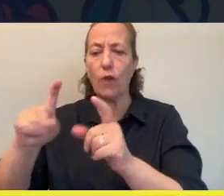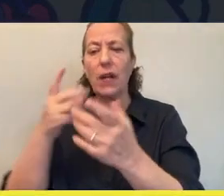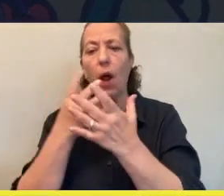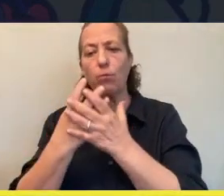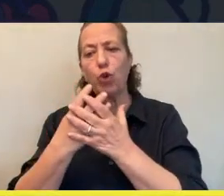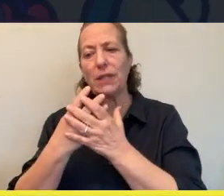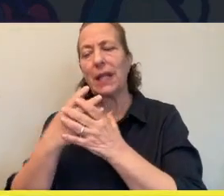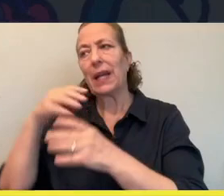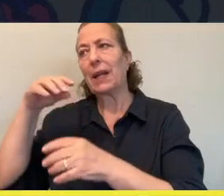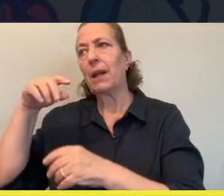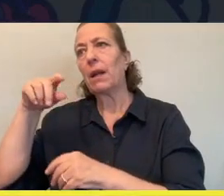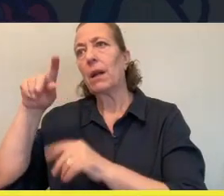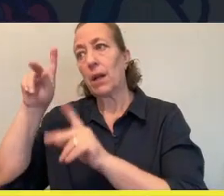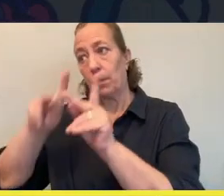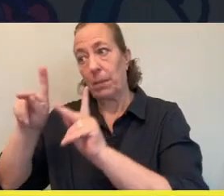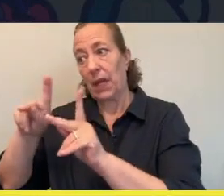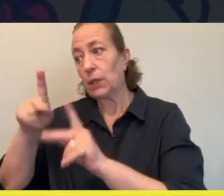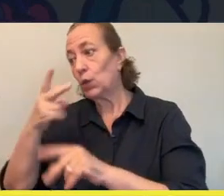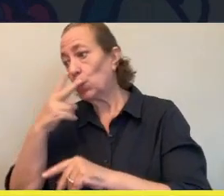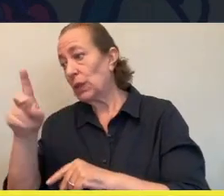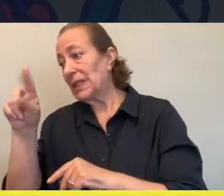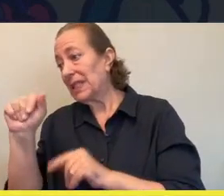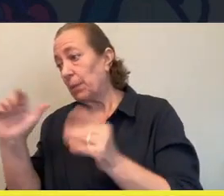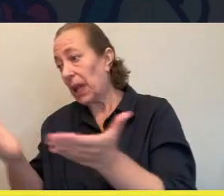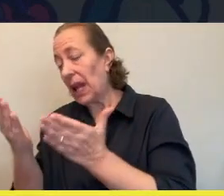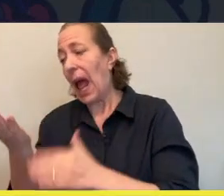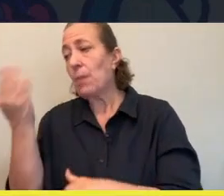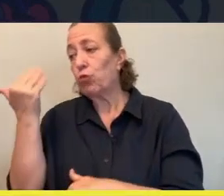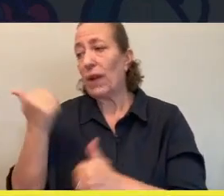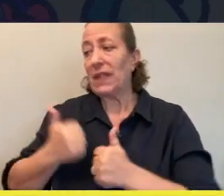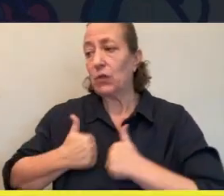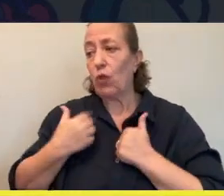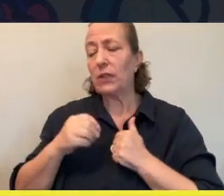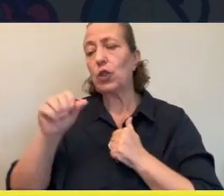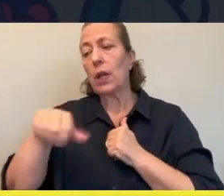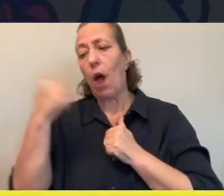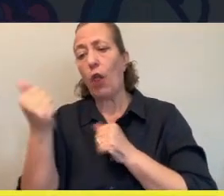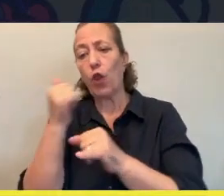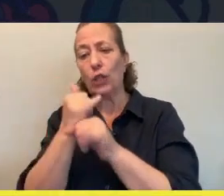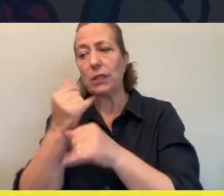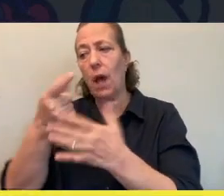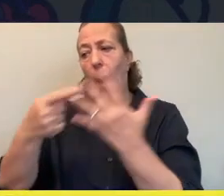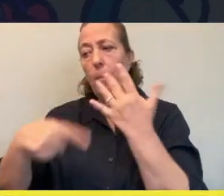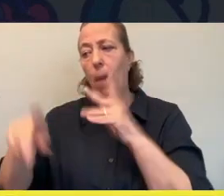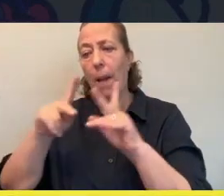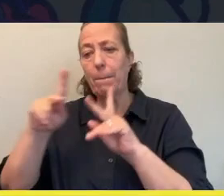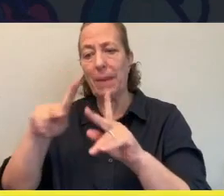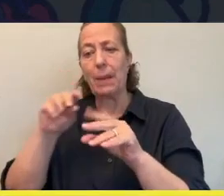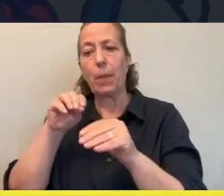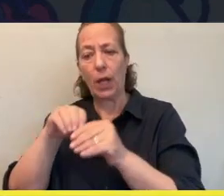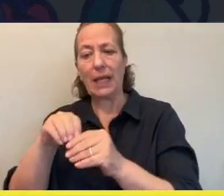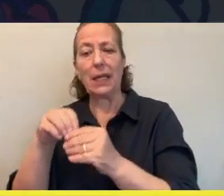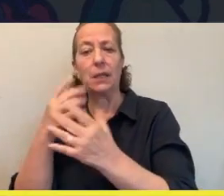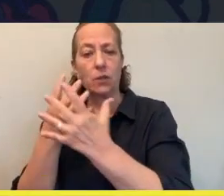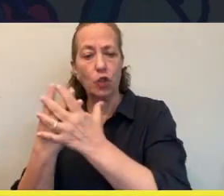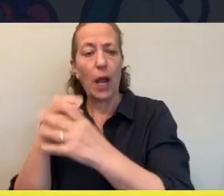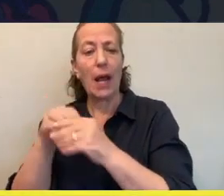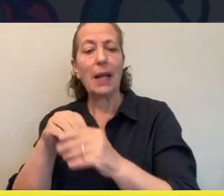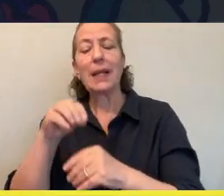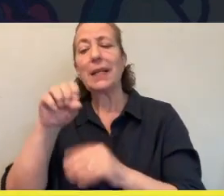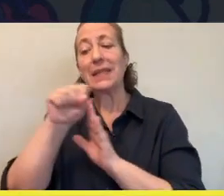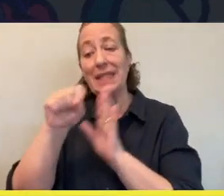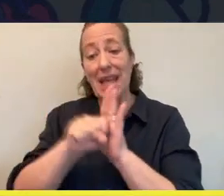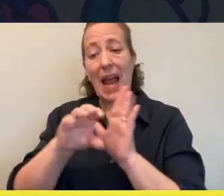estimate disability prevalence and previous residence in other institutions among people incarcerated in state and federal prisons in the